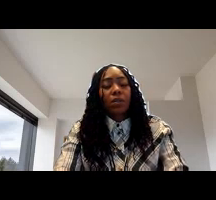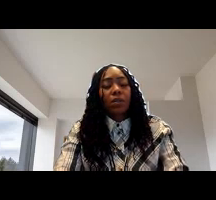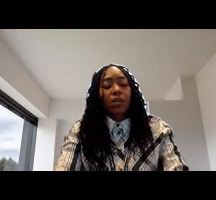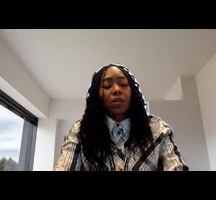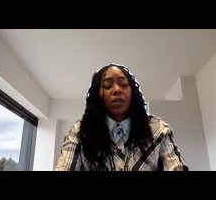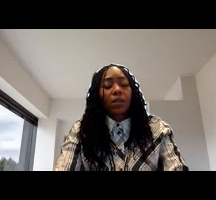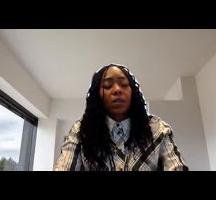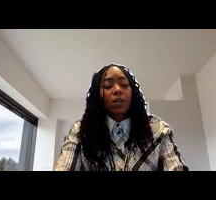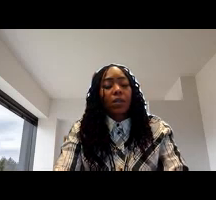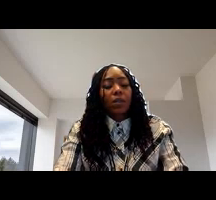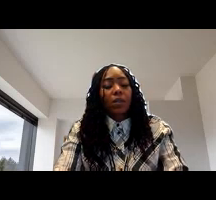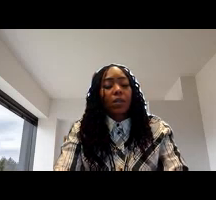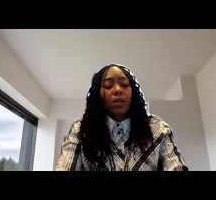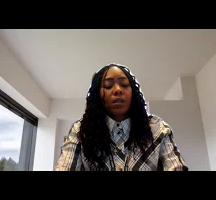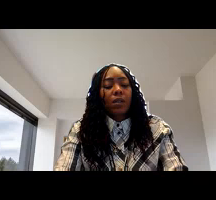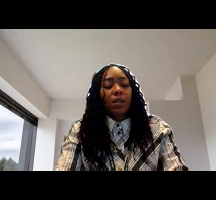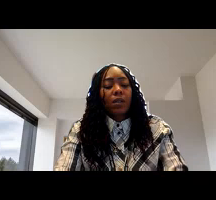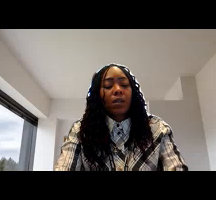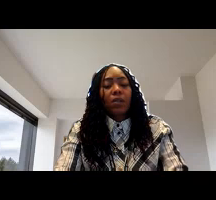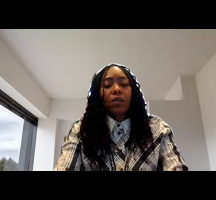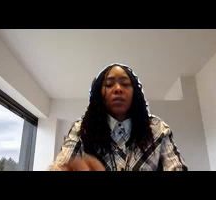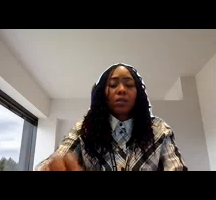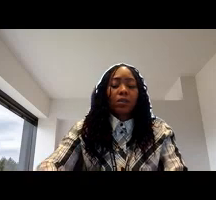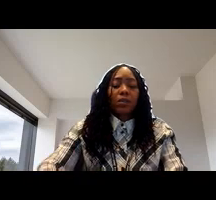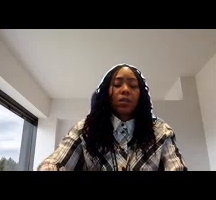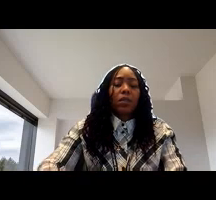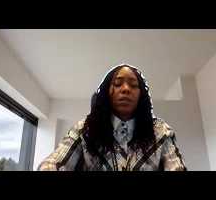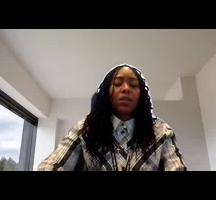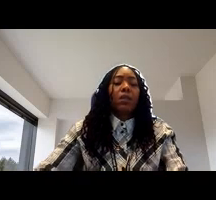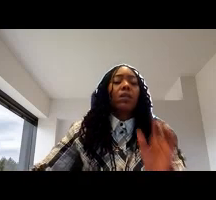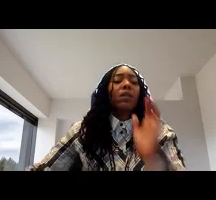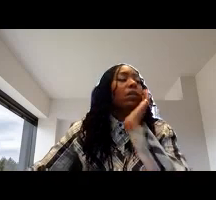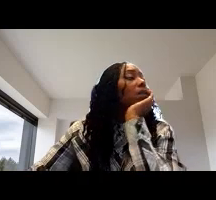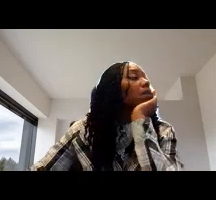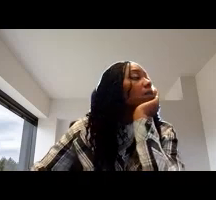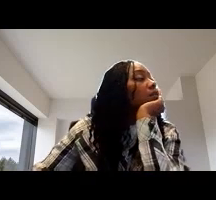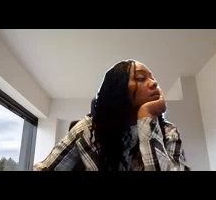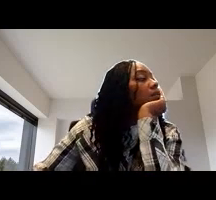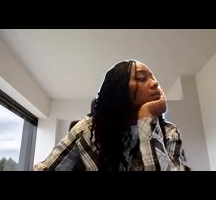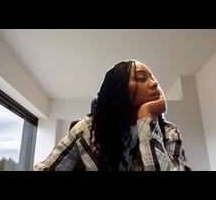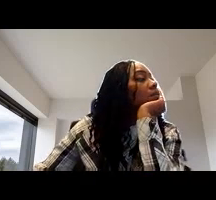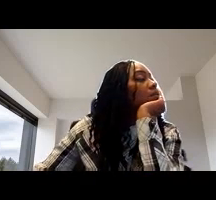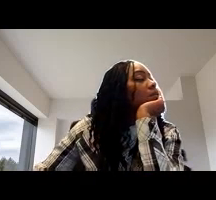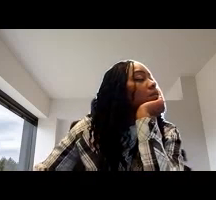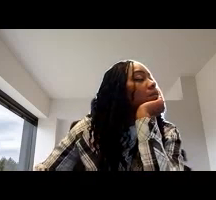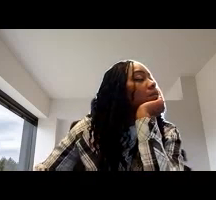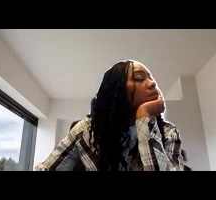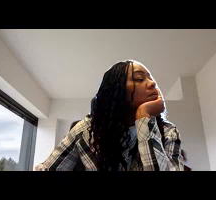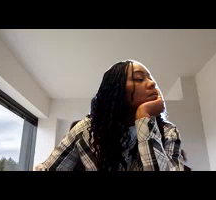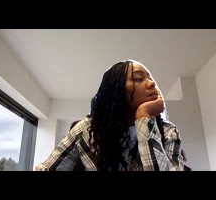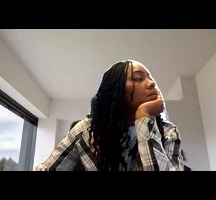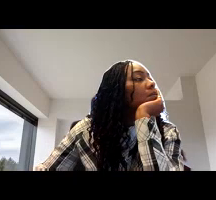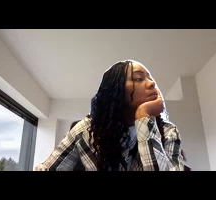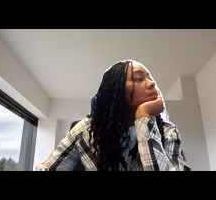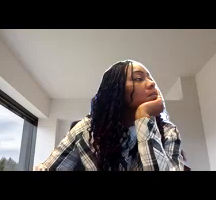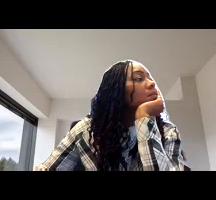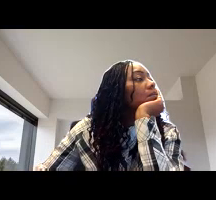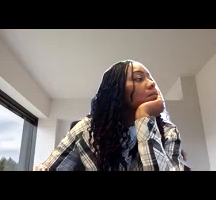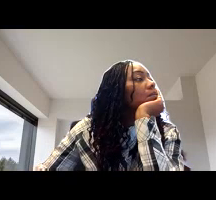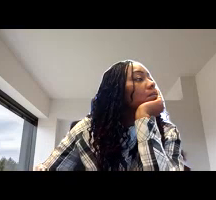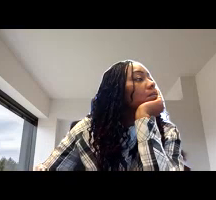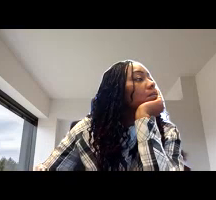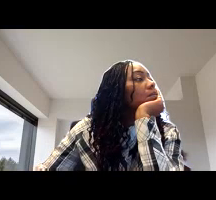a actual definition in the rule itself, in the definition section 2.11.